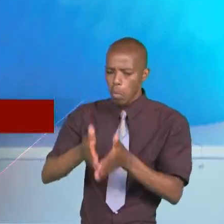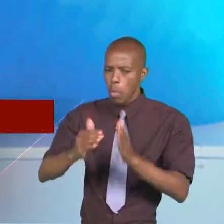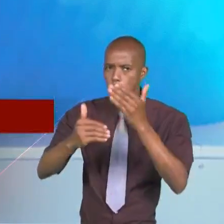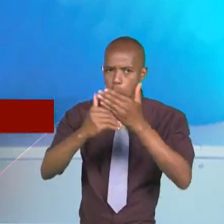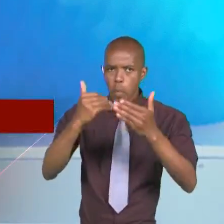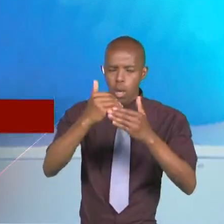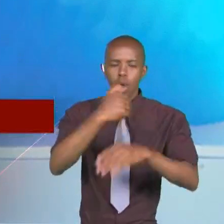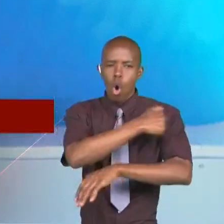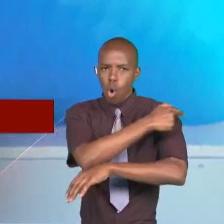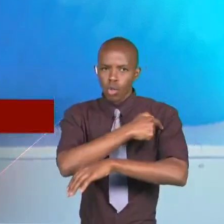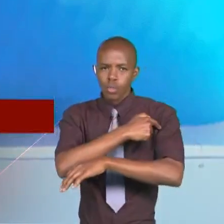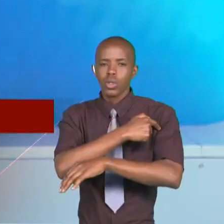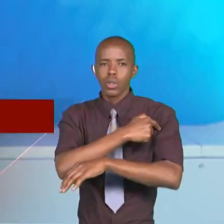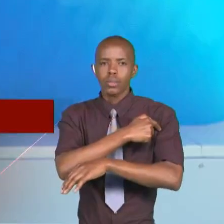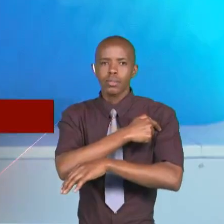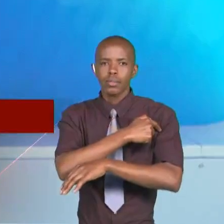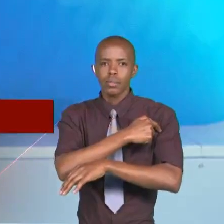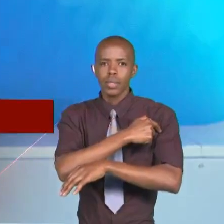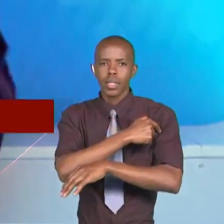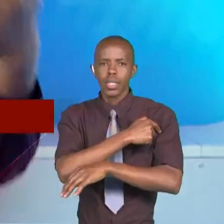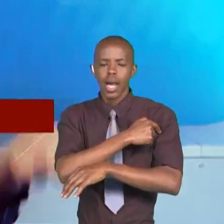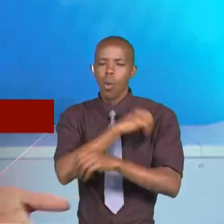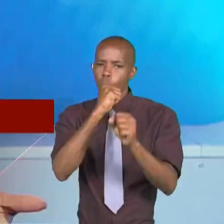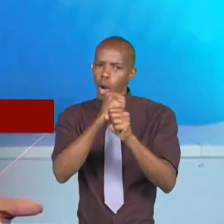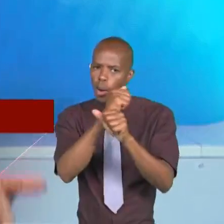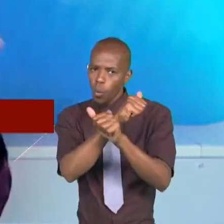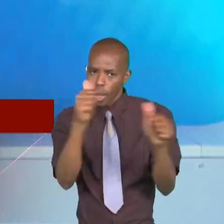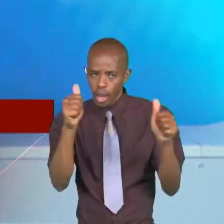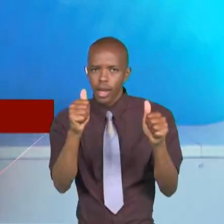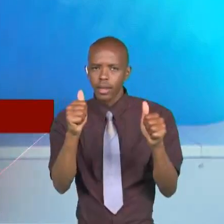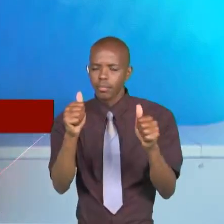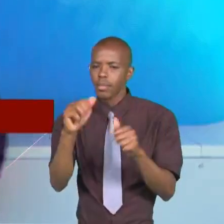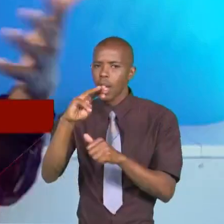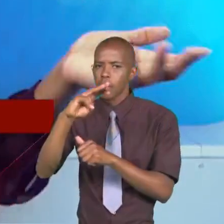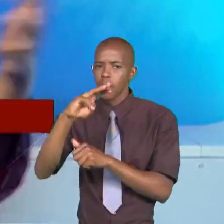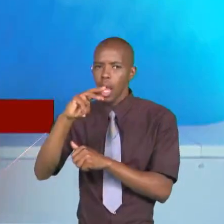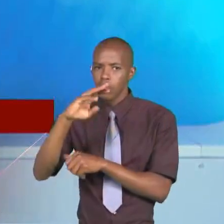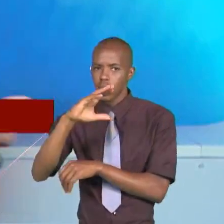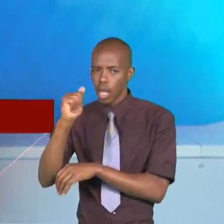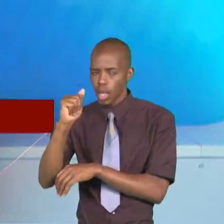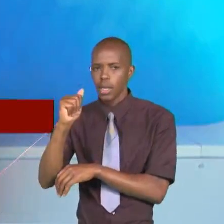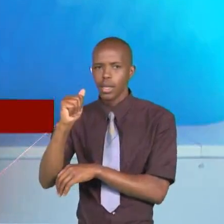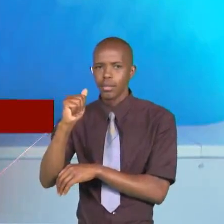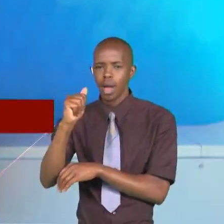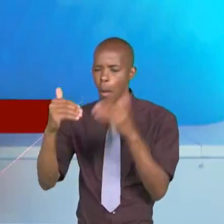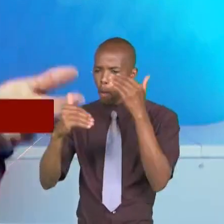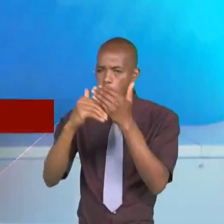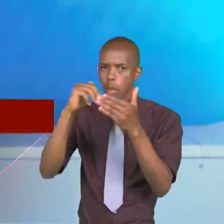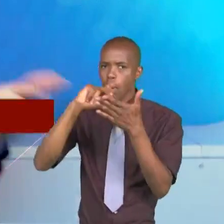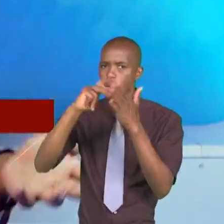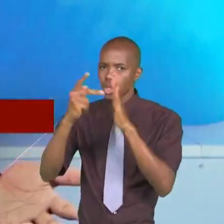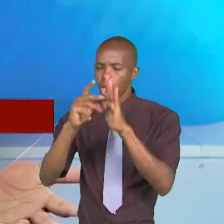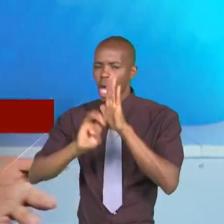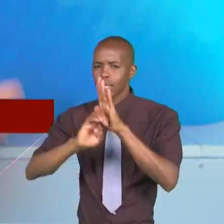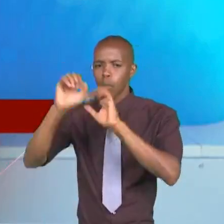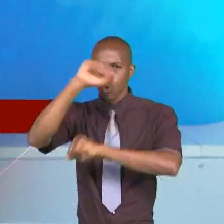hospitals are basically staffed up. They expect that the MCA is the one who should ensure that infrastructural projects such as schools are